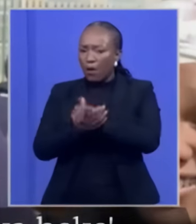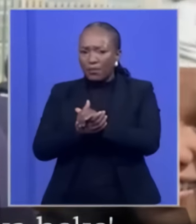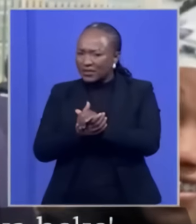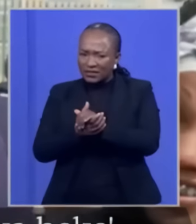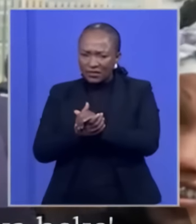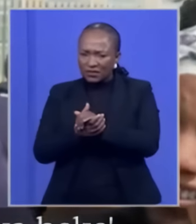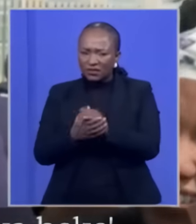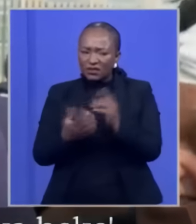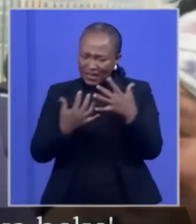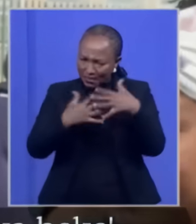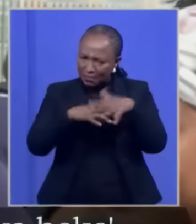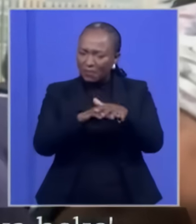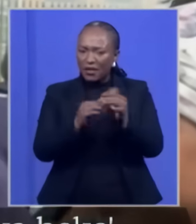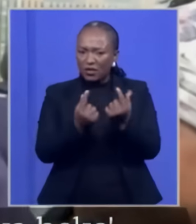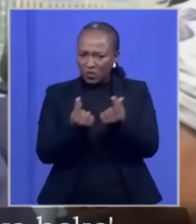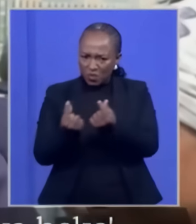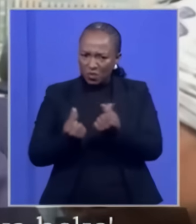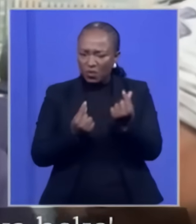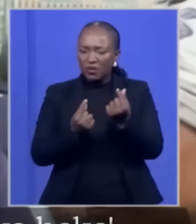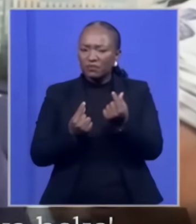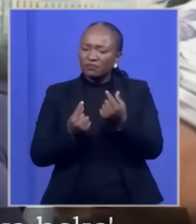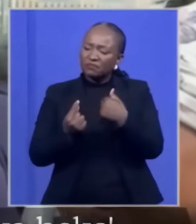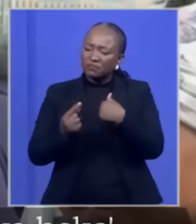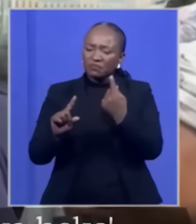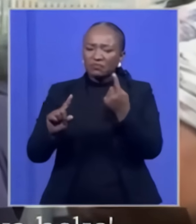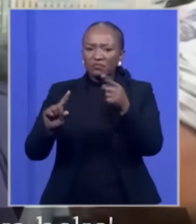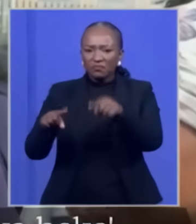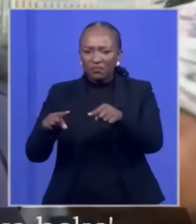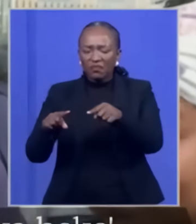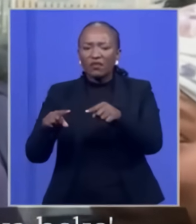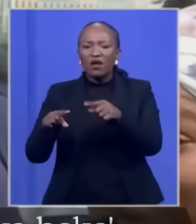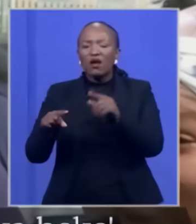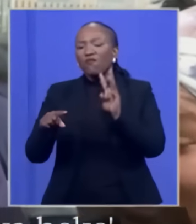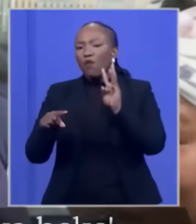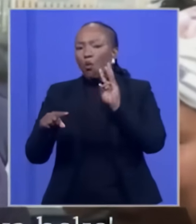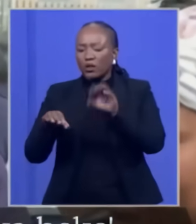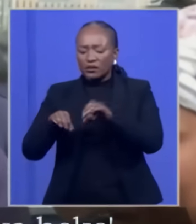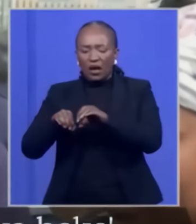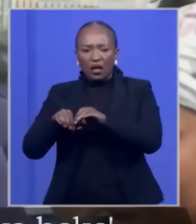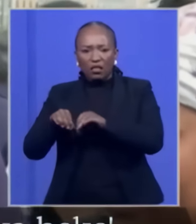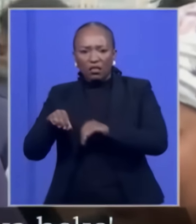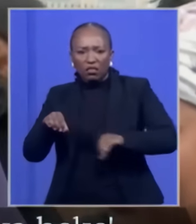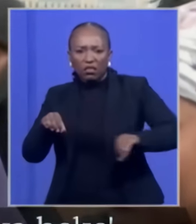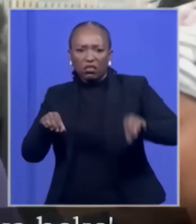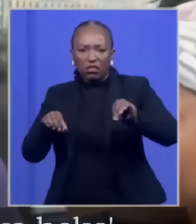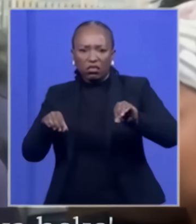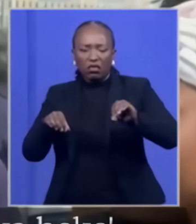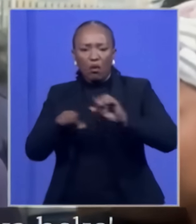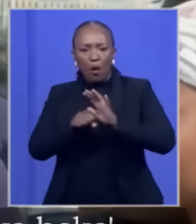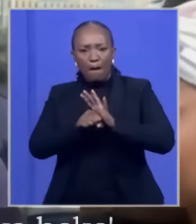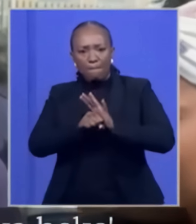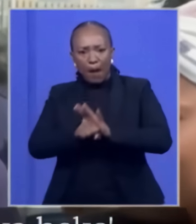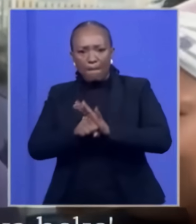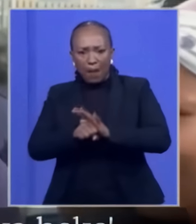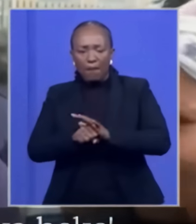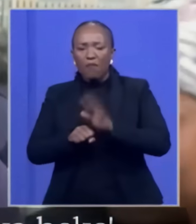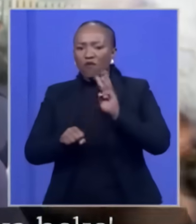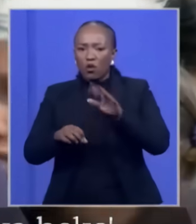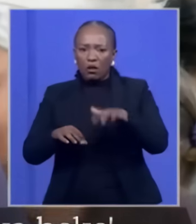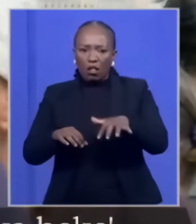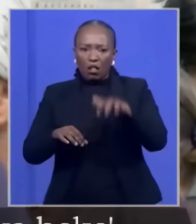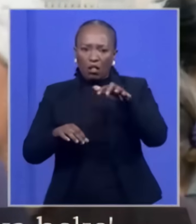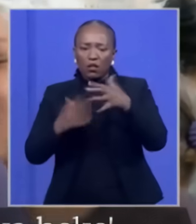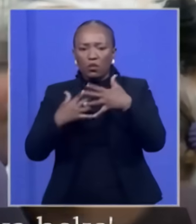projects. On site, we are working on the pump which has been ordered at Crosby. Overnight, we are going to install